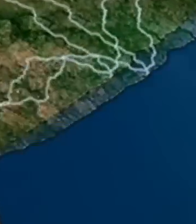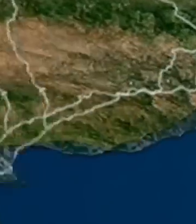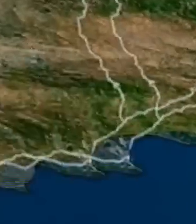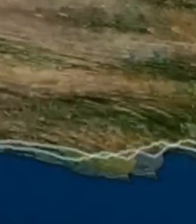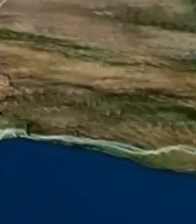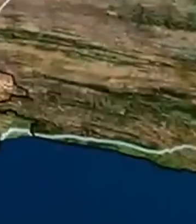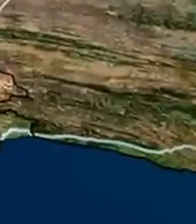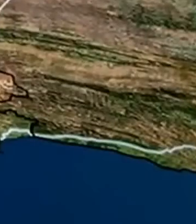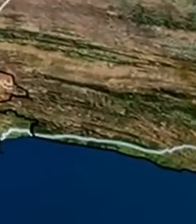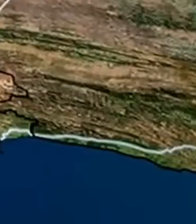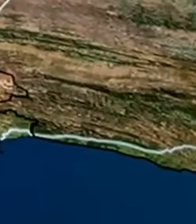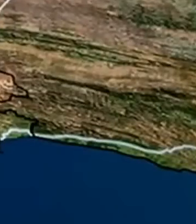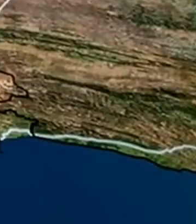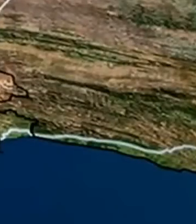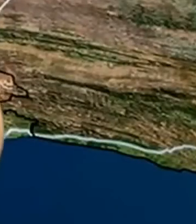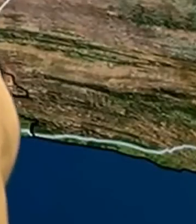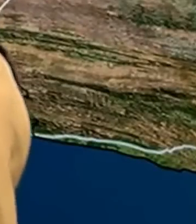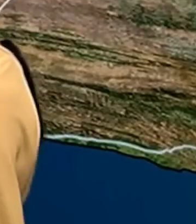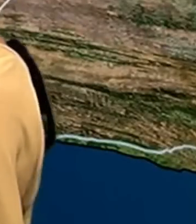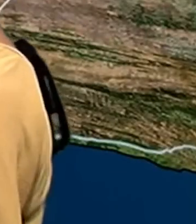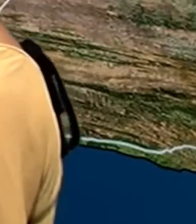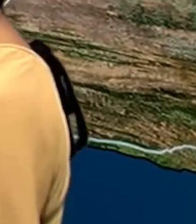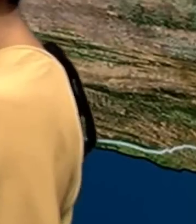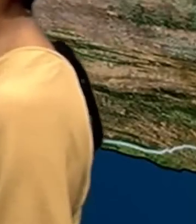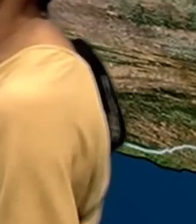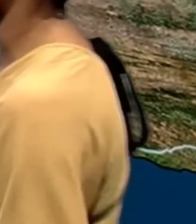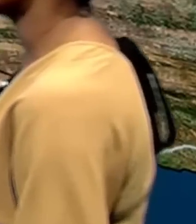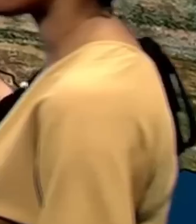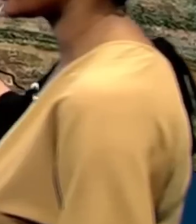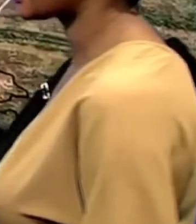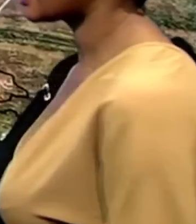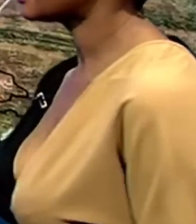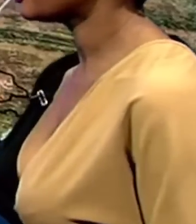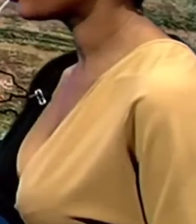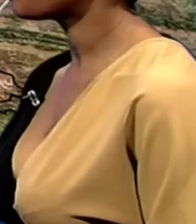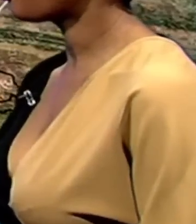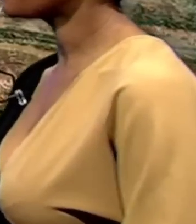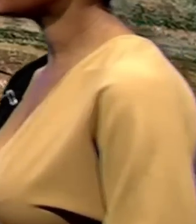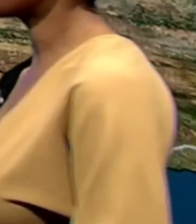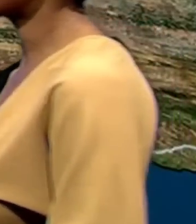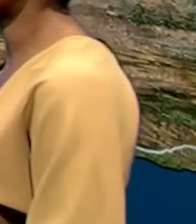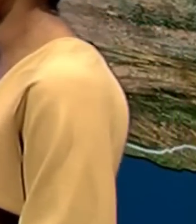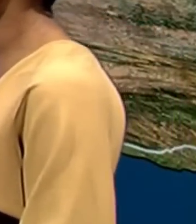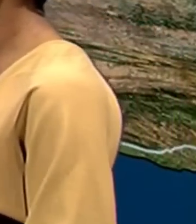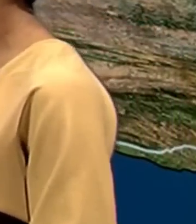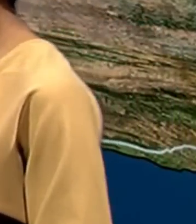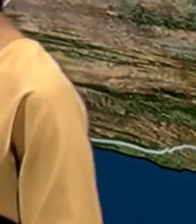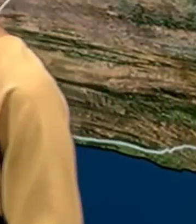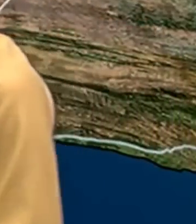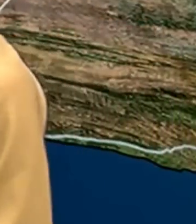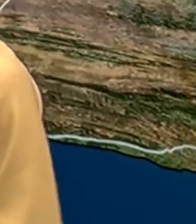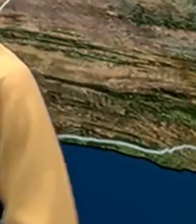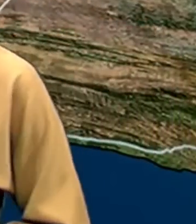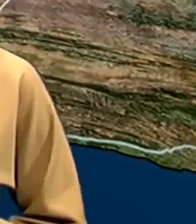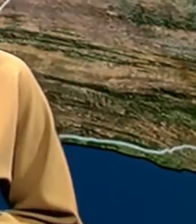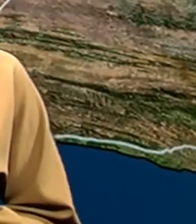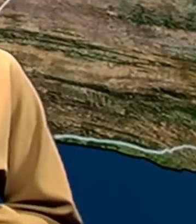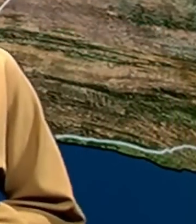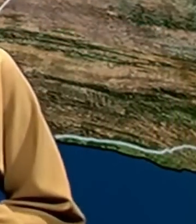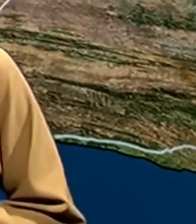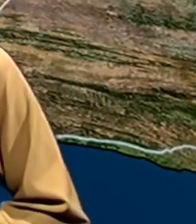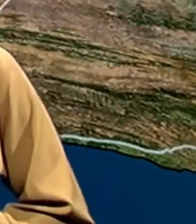10 mo Thapameng province ya Western Cape mo province re bela Oudtshoorn ka digata di le 7 go ya go di le 21 Riversdale ka digata